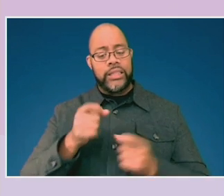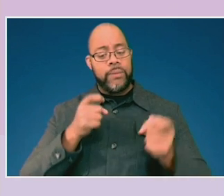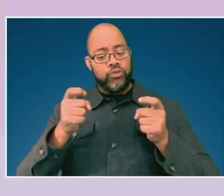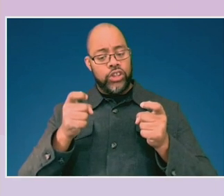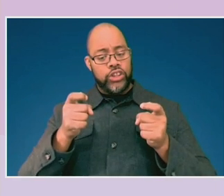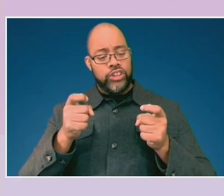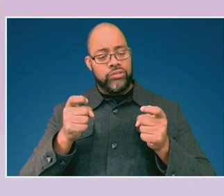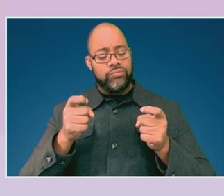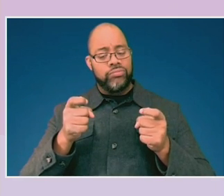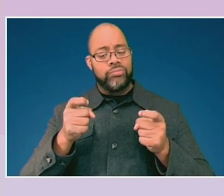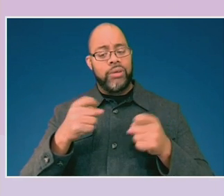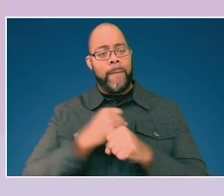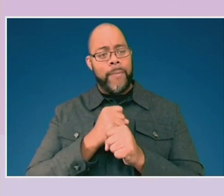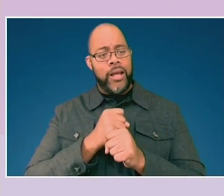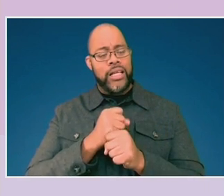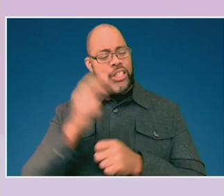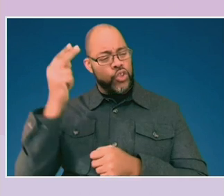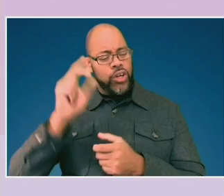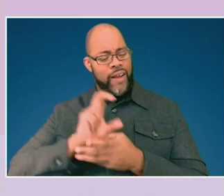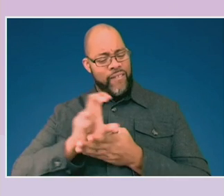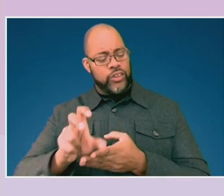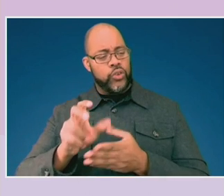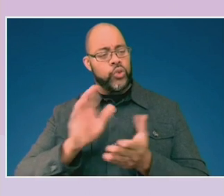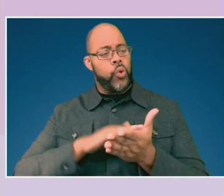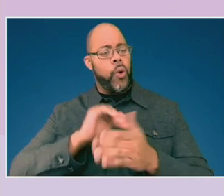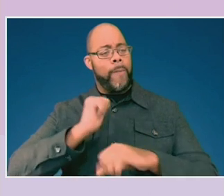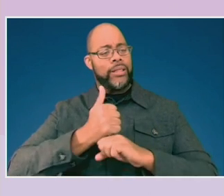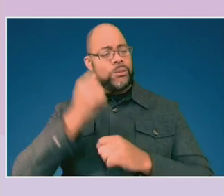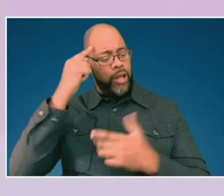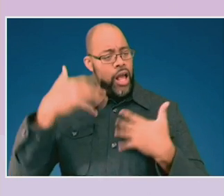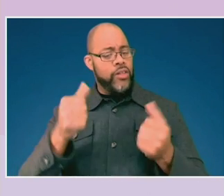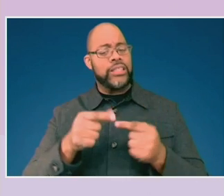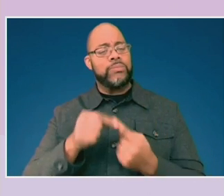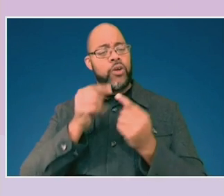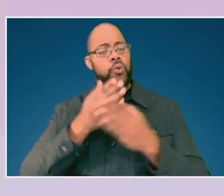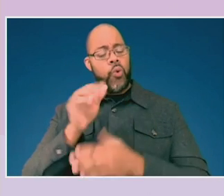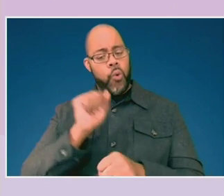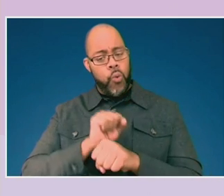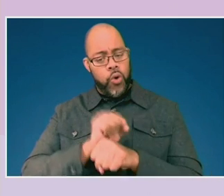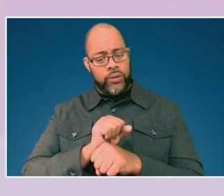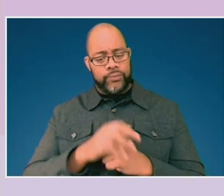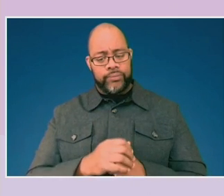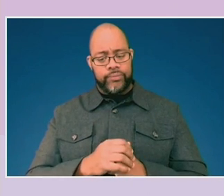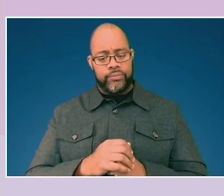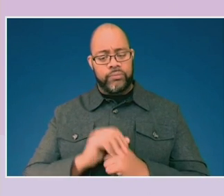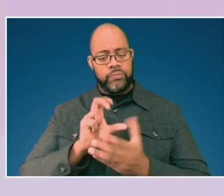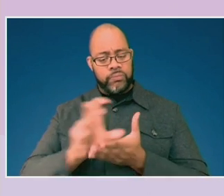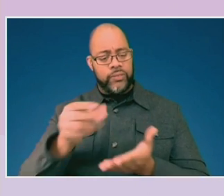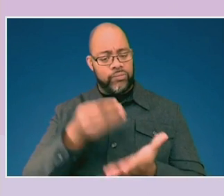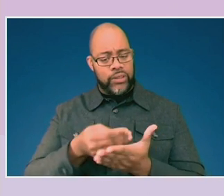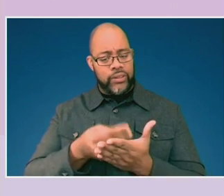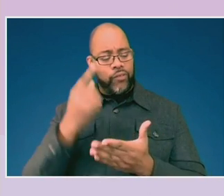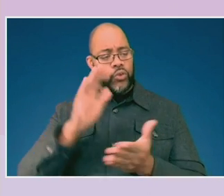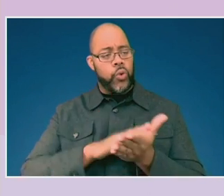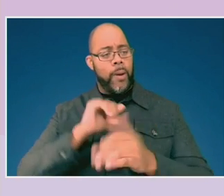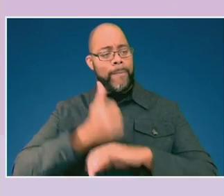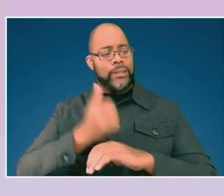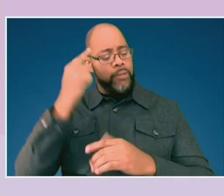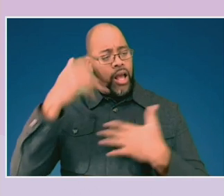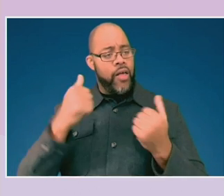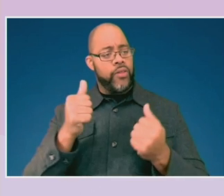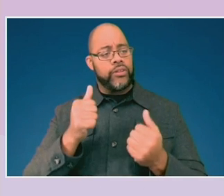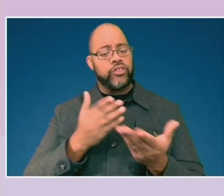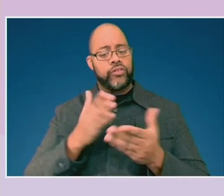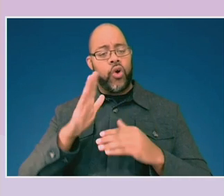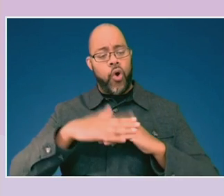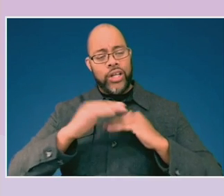made historic investments in school-based mental health, especially through our work to put funding for school-based mental health services on a